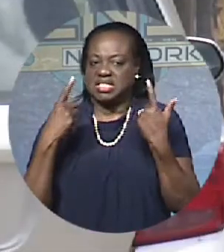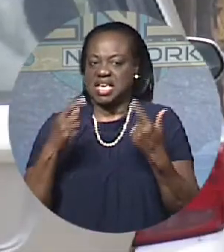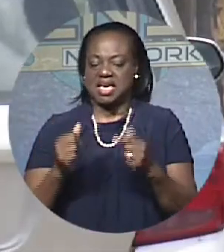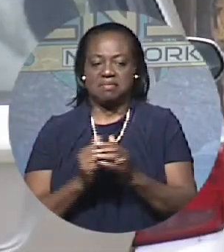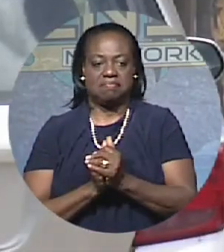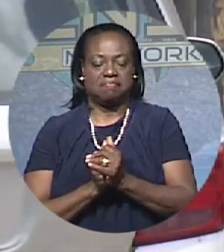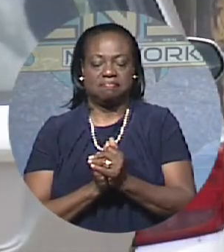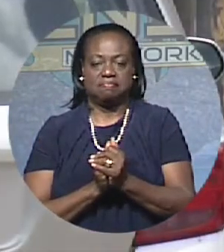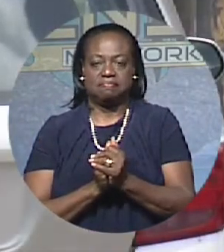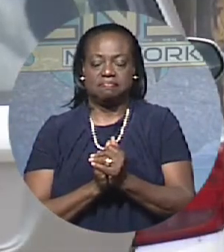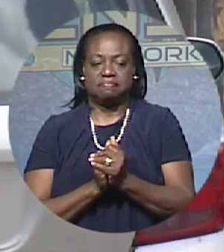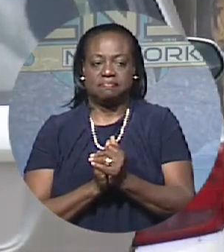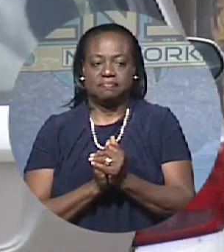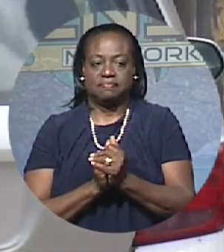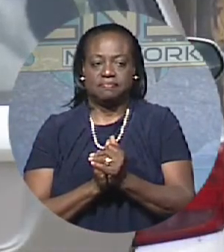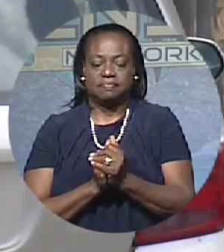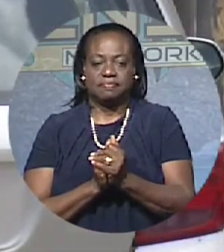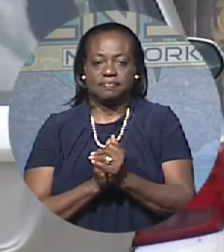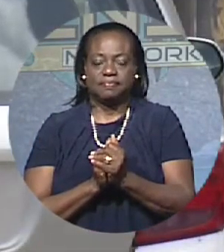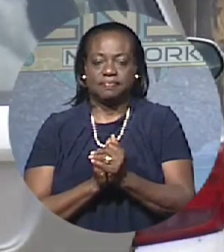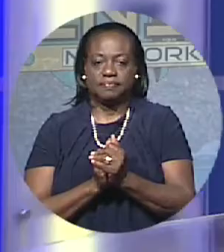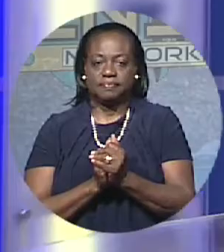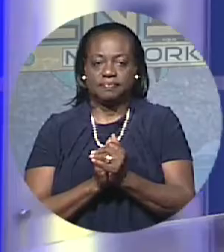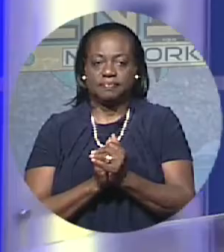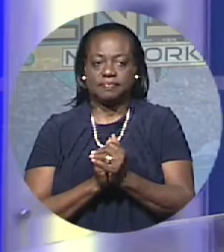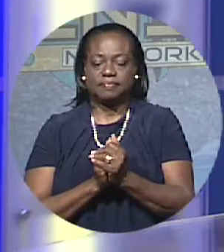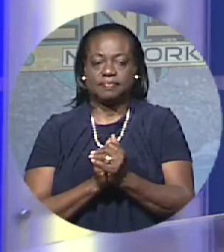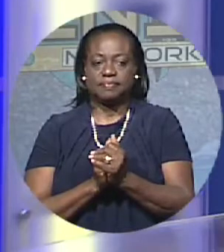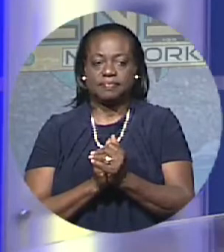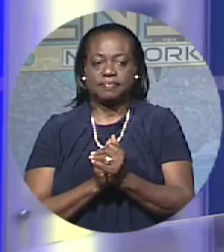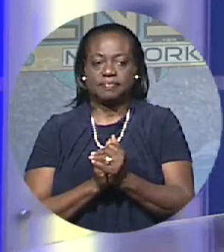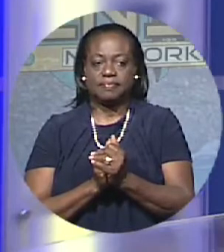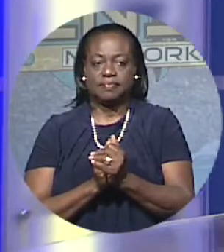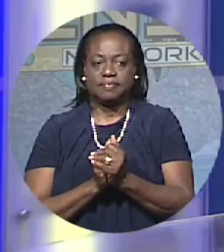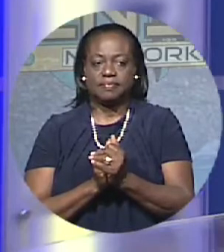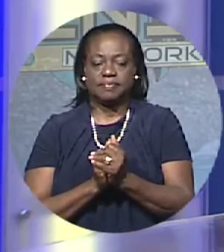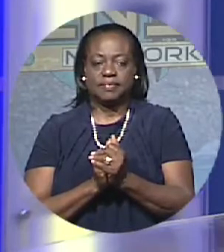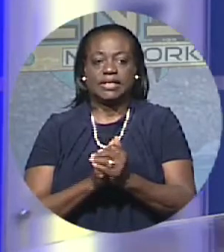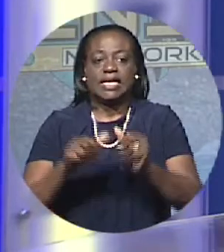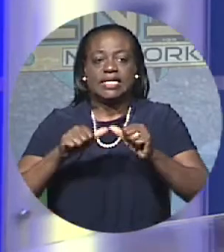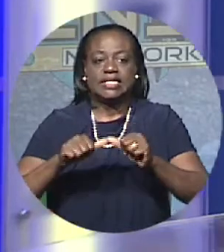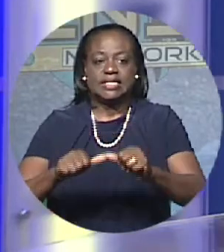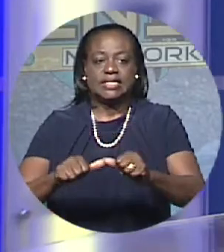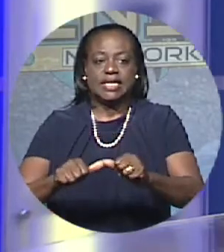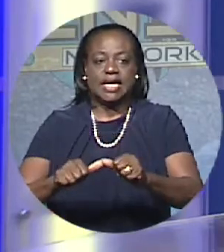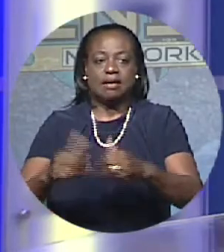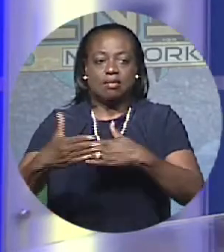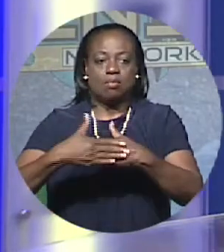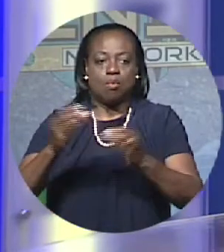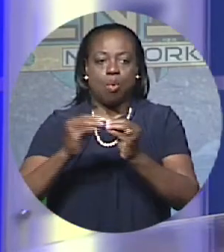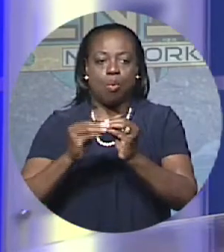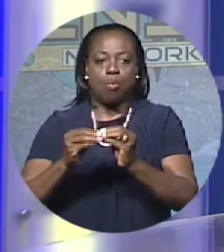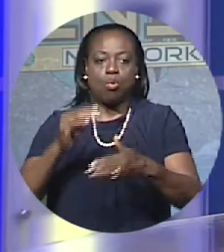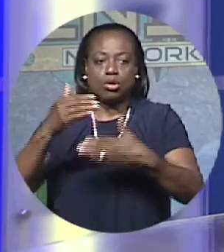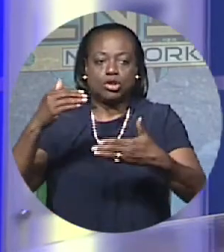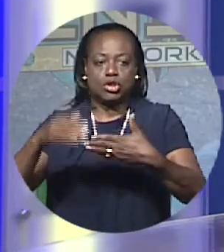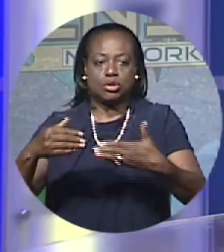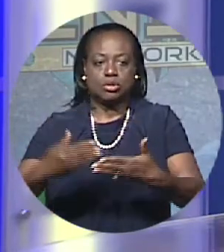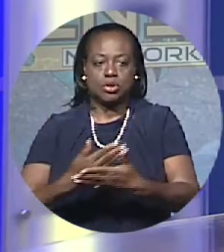Noel Ferguson, ZNS Network News. Thanks, Janea. Stay close. We've got more news right after this.